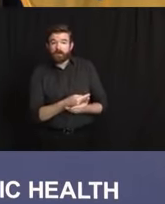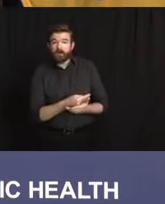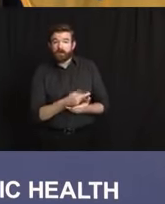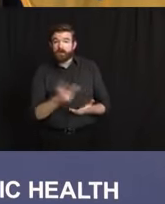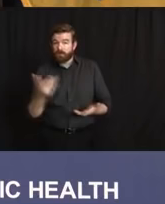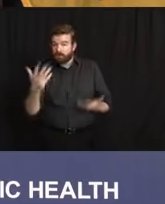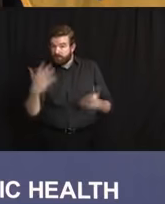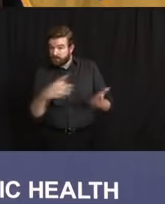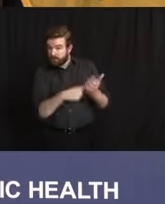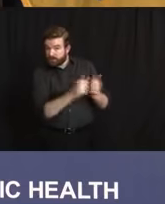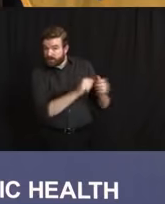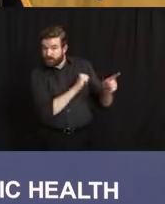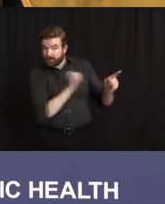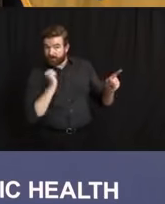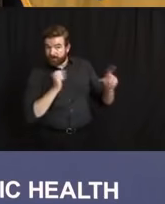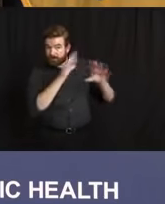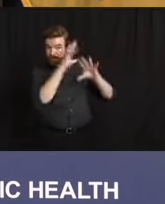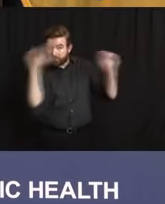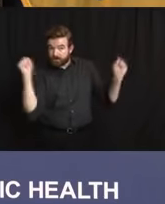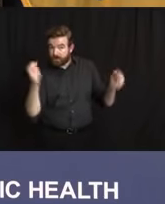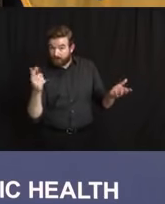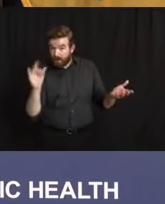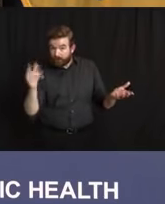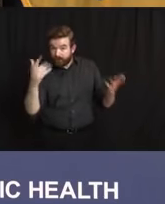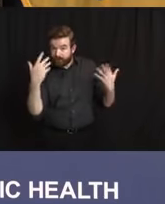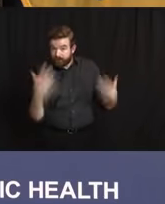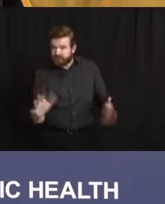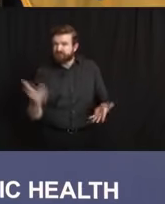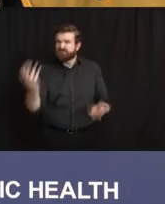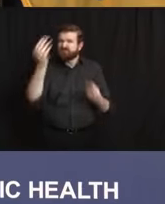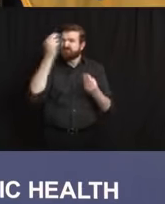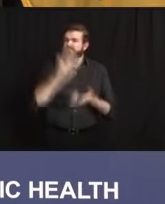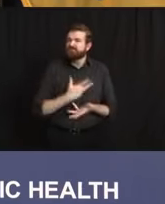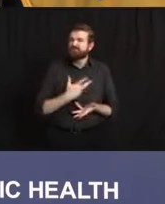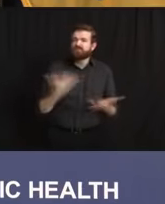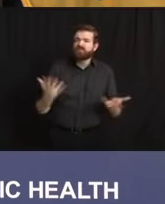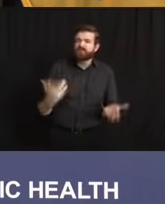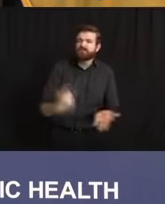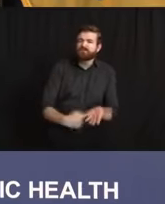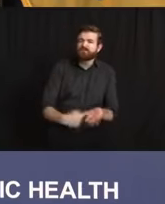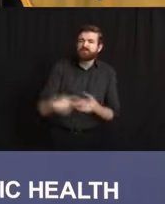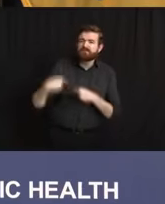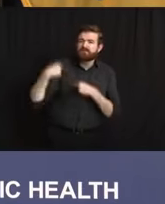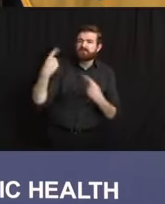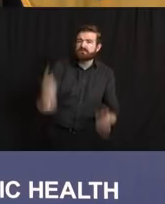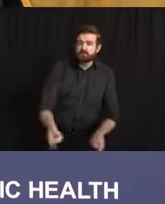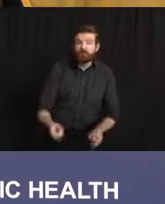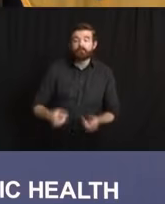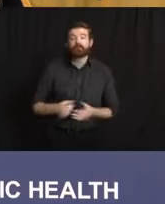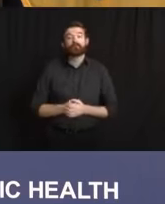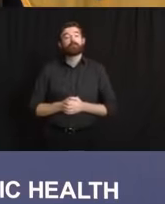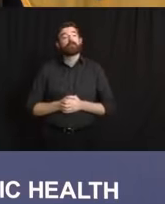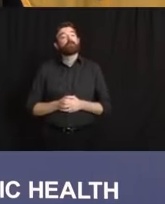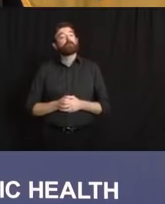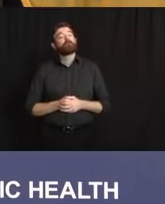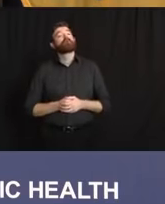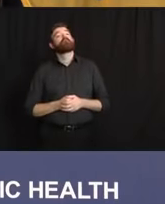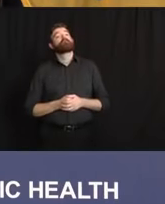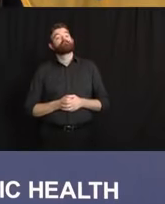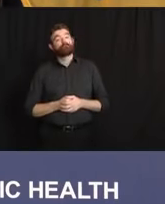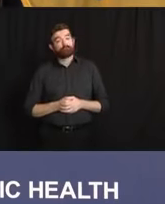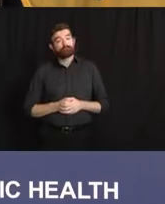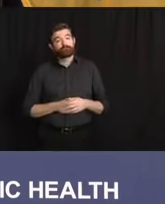your administration took court action to compel 2 towns to follow your orders on restaurant operations and high